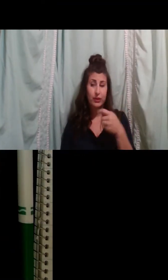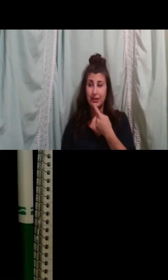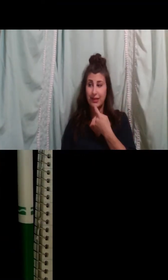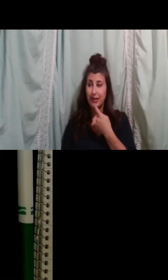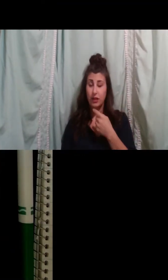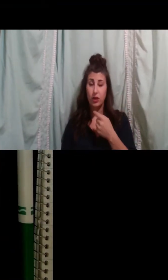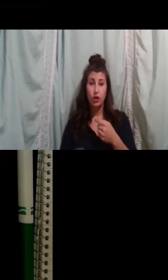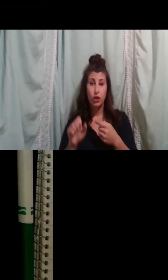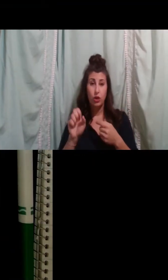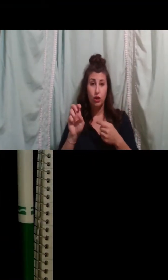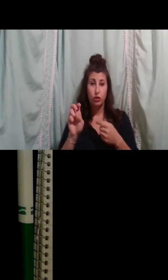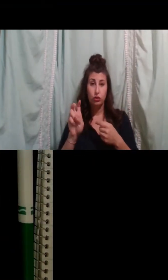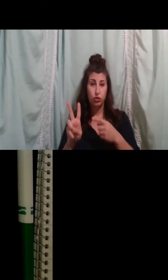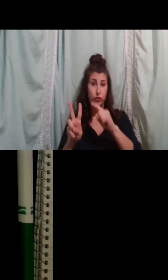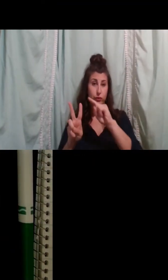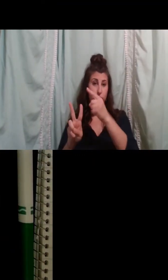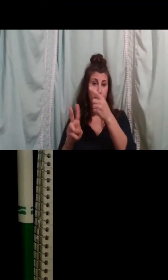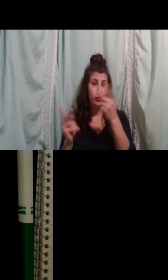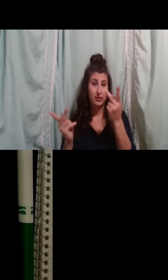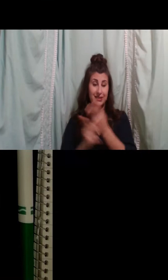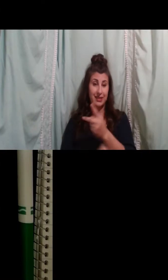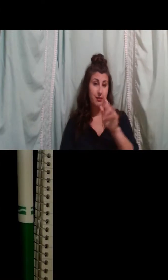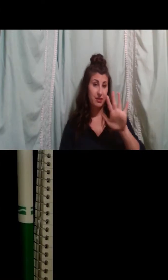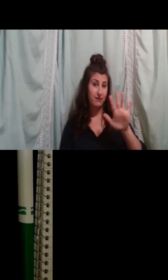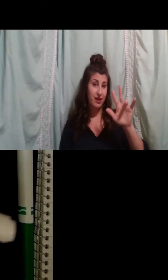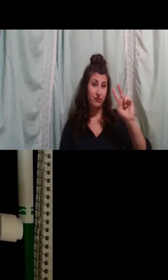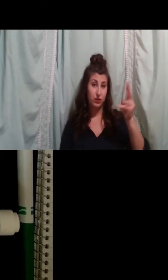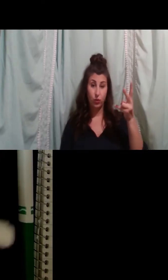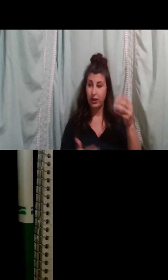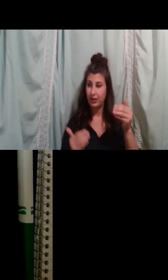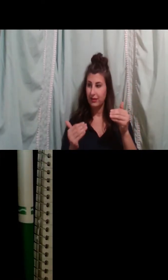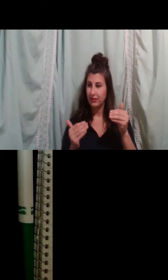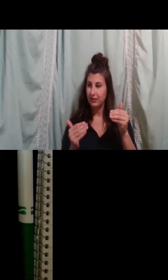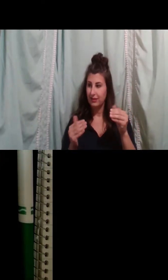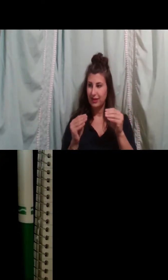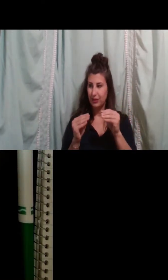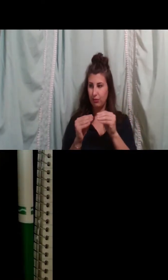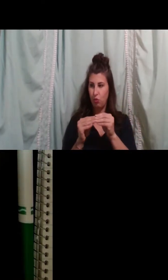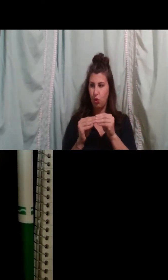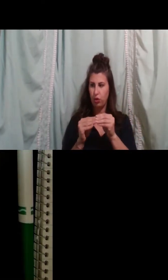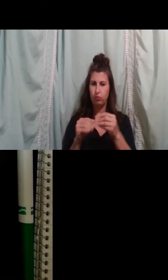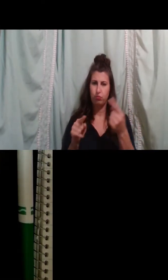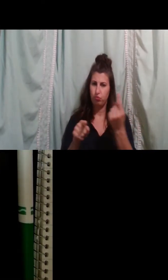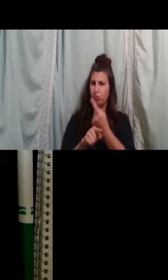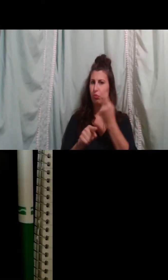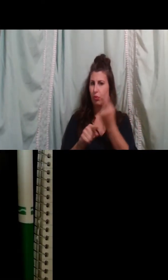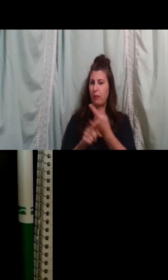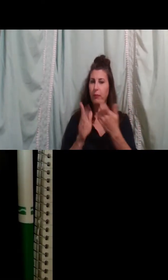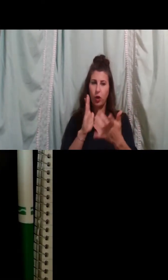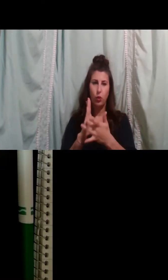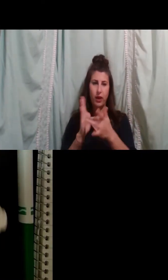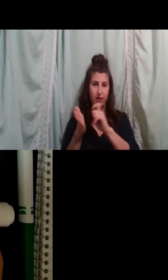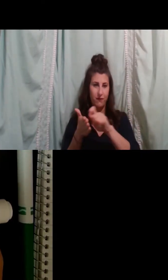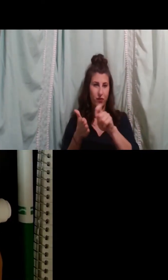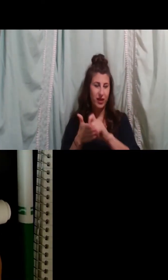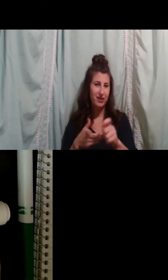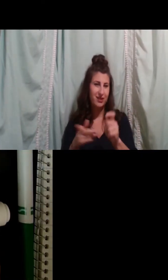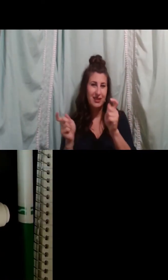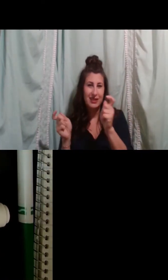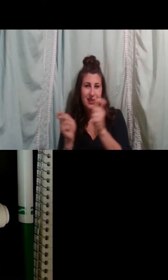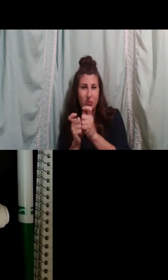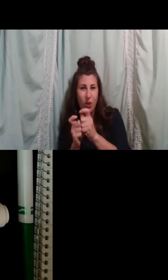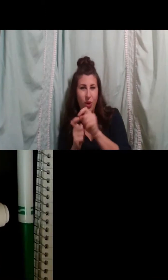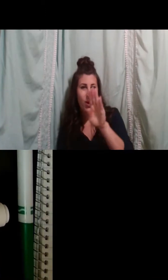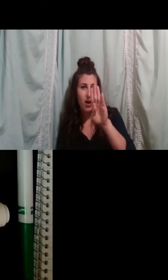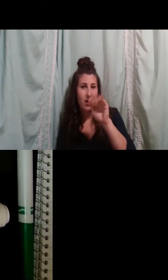you also could have did 2 to the 1st times 5 squared. This will actually be the more proper way of writing it. All